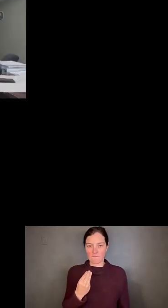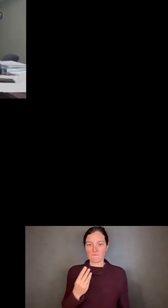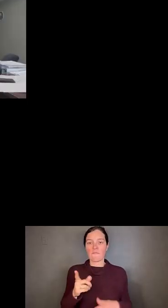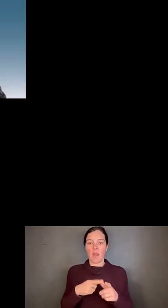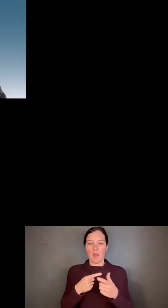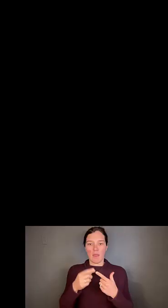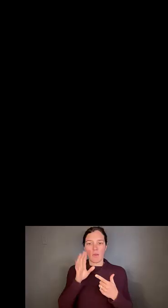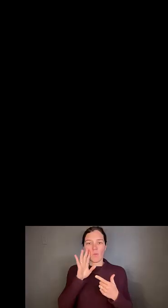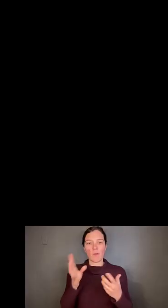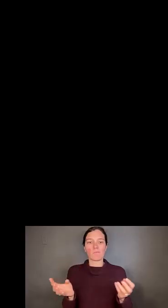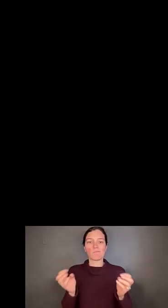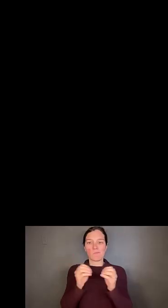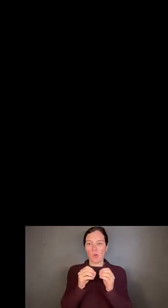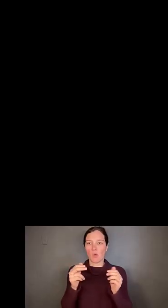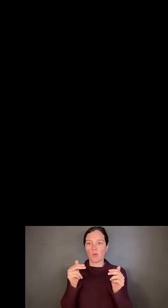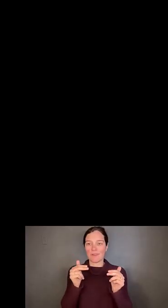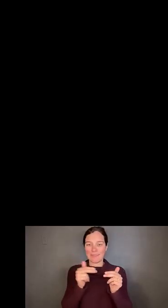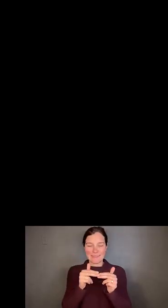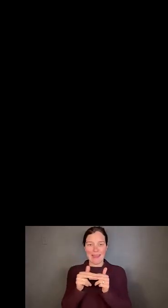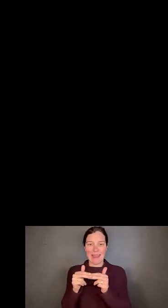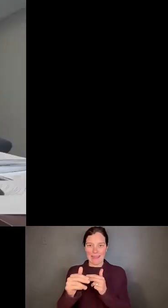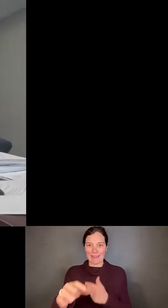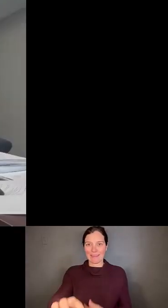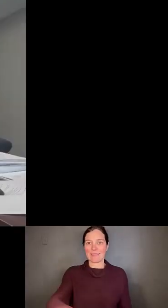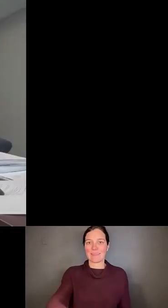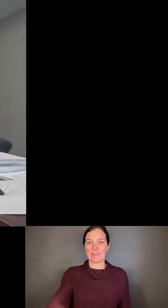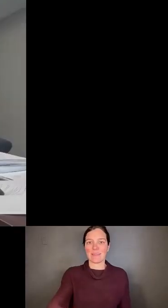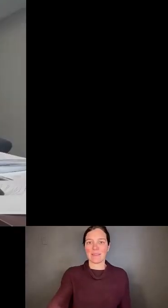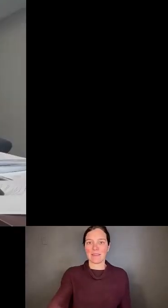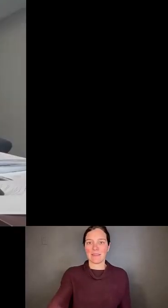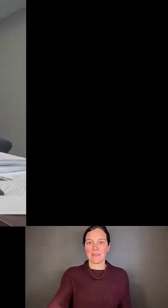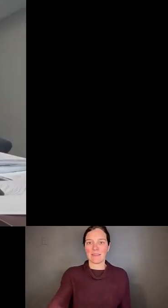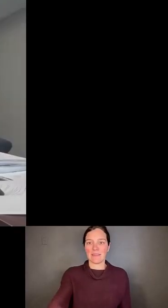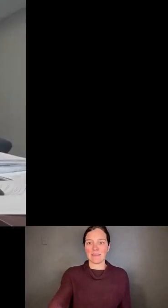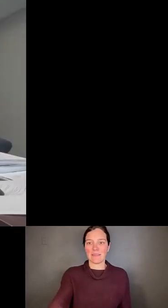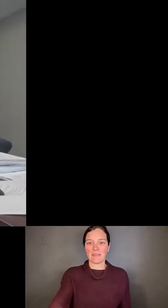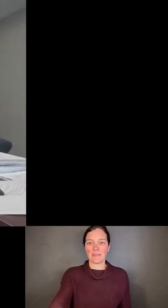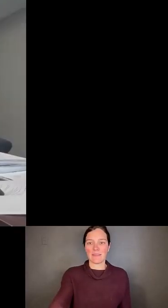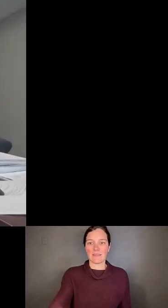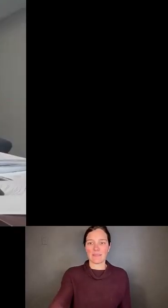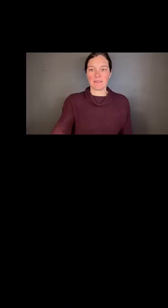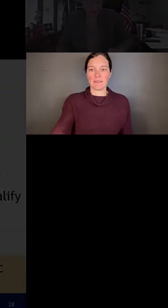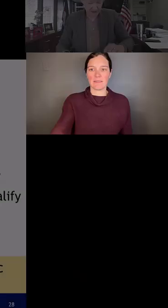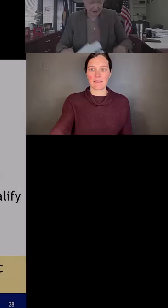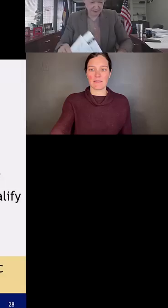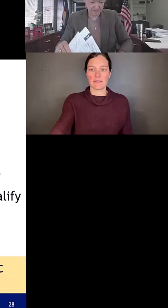really interesting materials. And here we go. So Kelly, let's bring back up the slide deck.